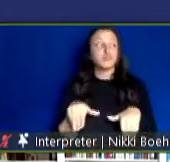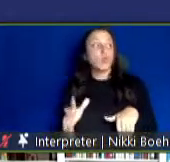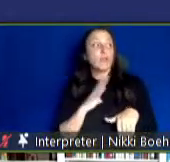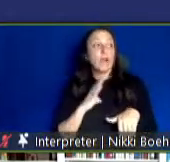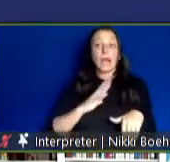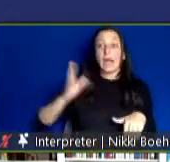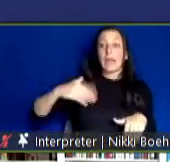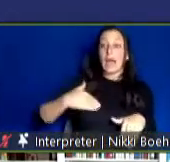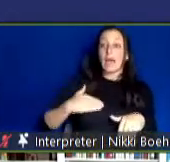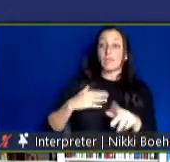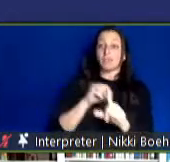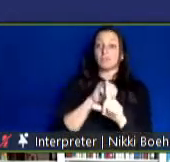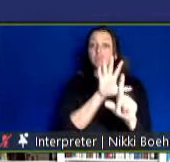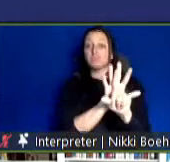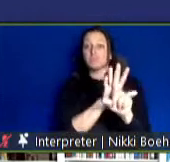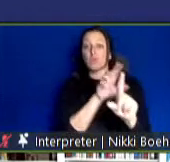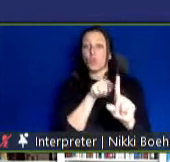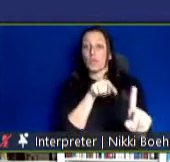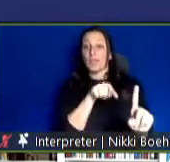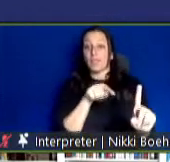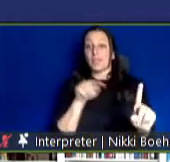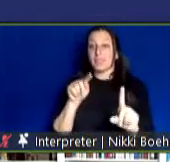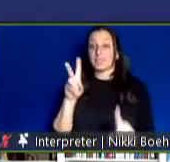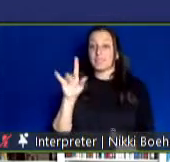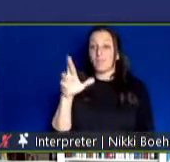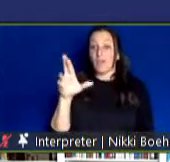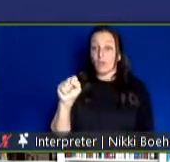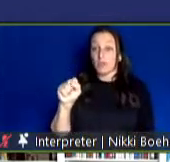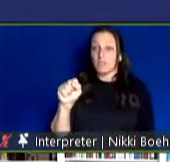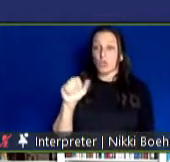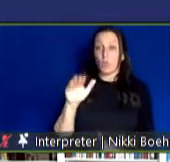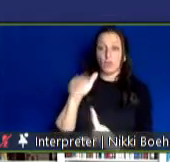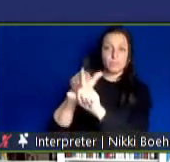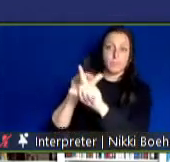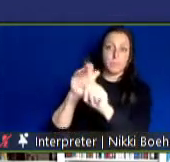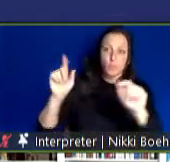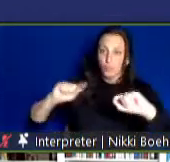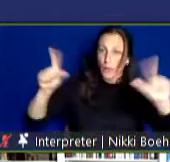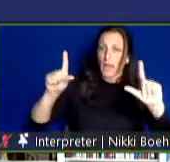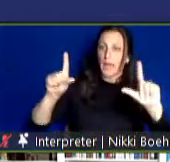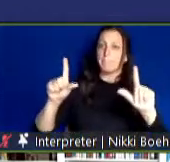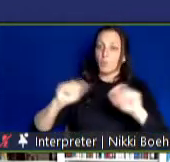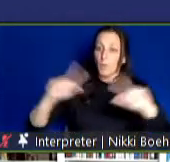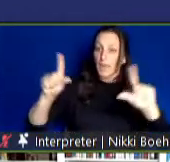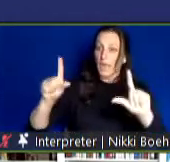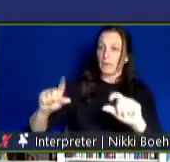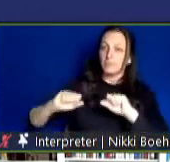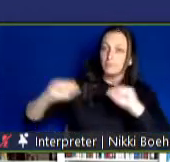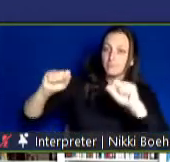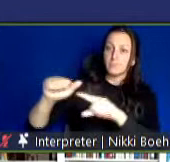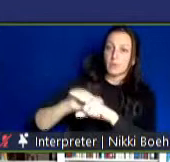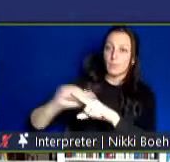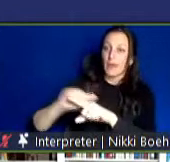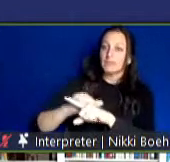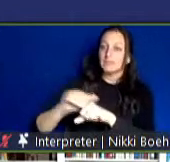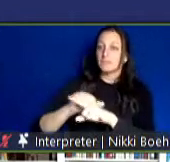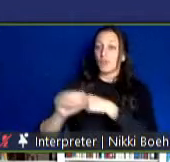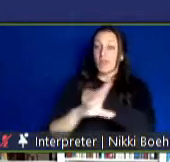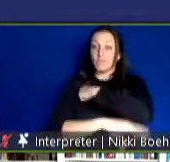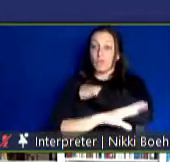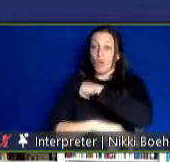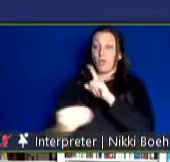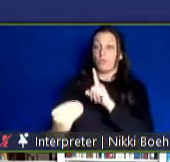so let's wake it up. Let's give it a booster so that if in the fall and winter months you're exposed, you'll be